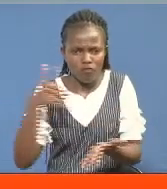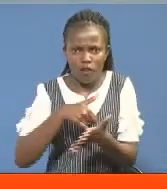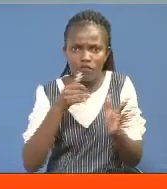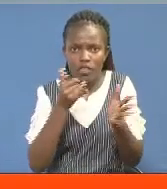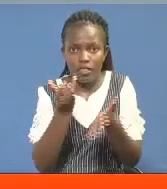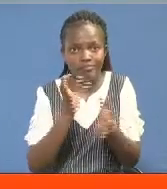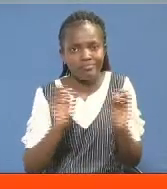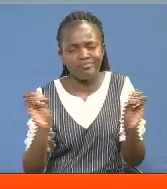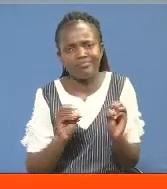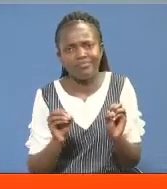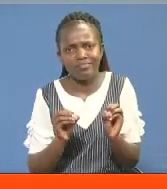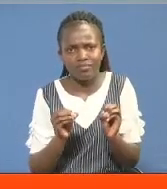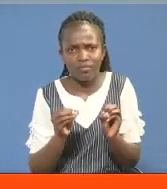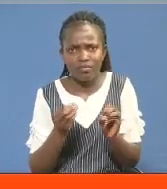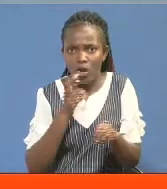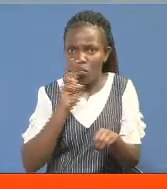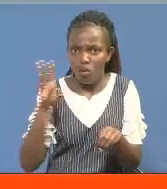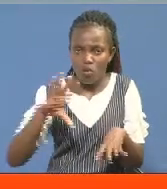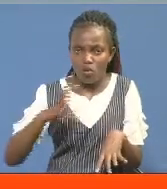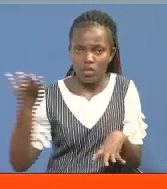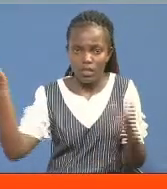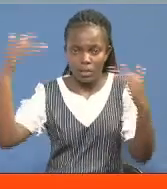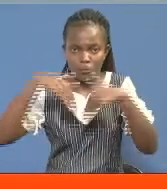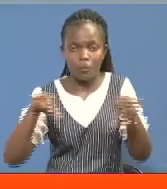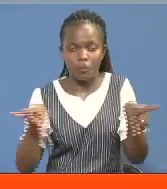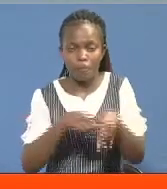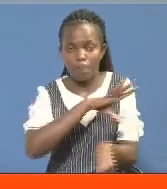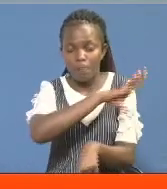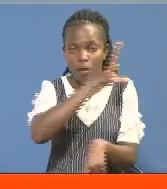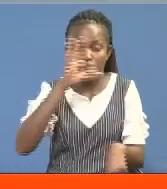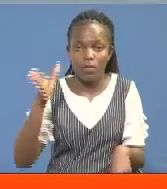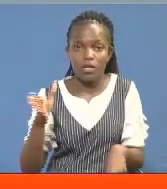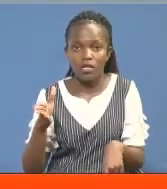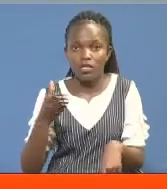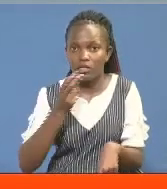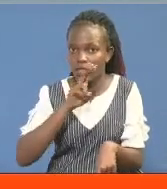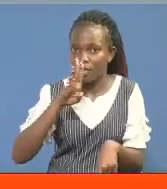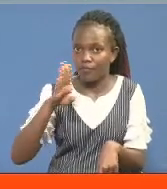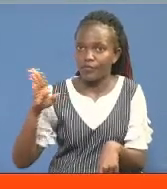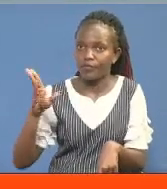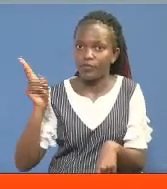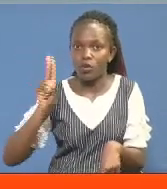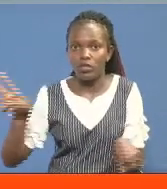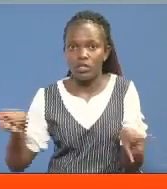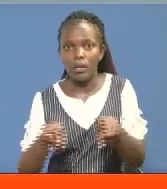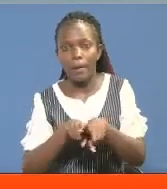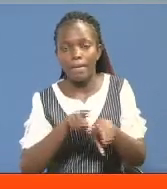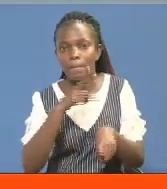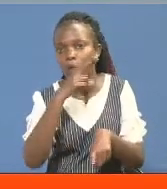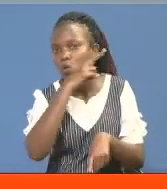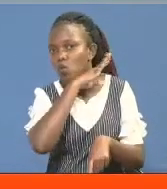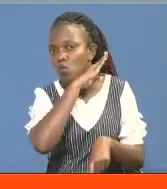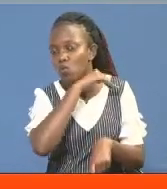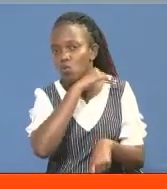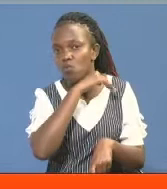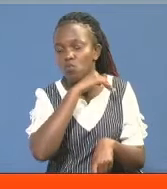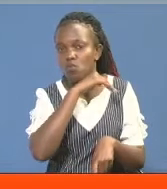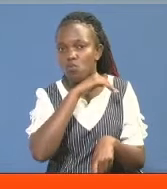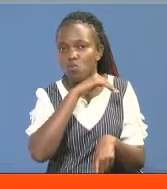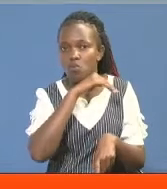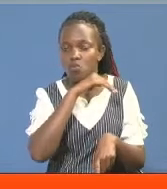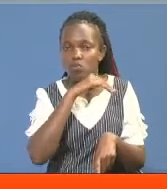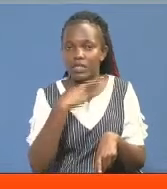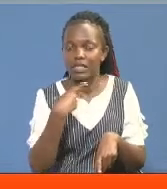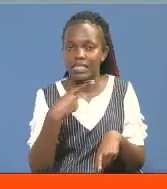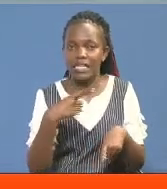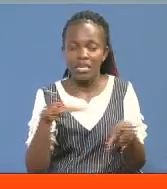the county assemblies and parliament, we have had President Uhuru Kenyatta and ODM leader Raila Odinga say the document will not be